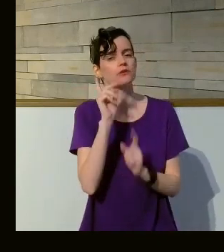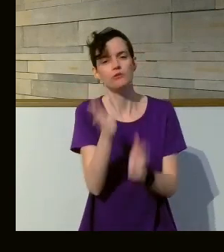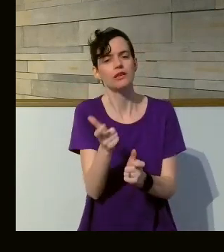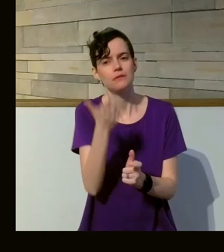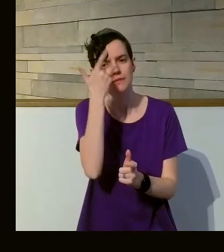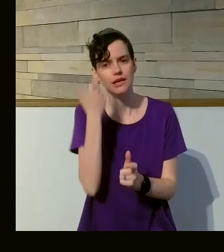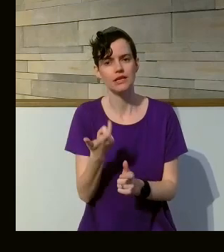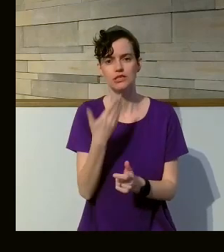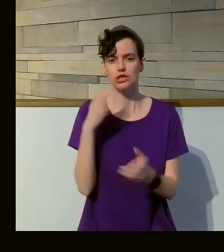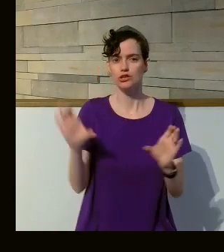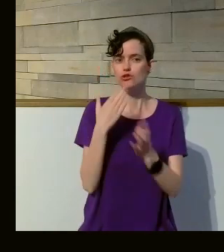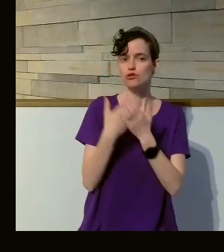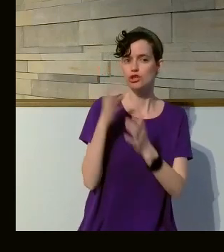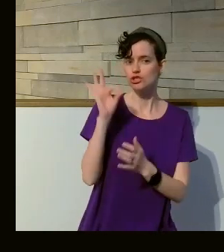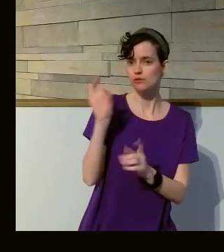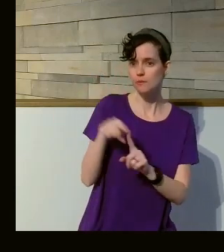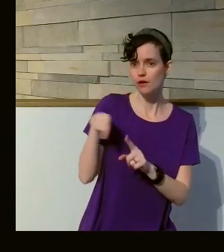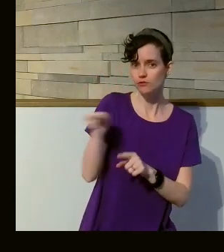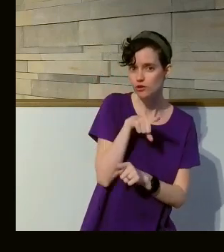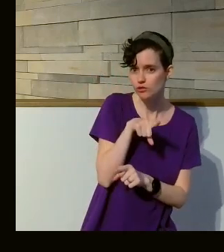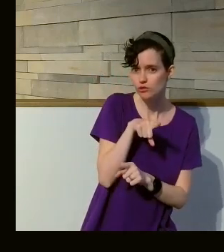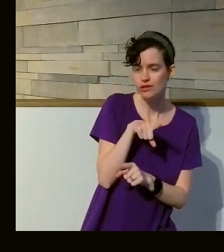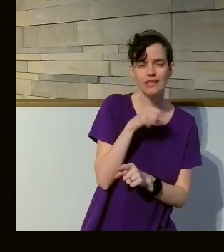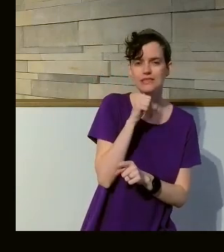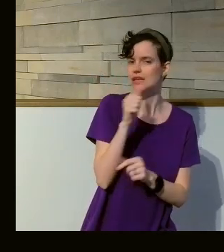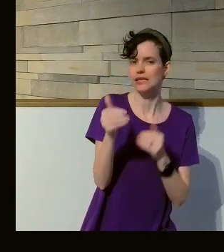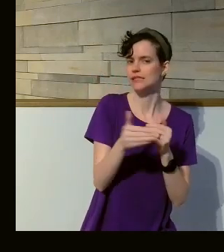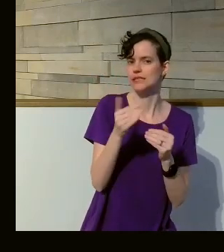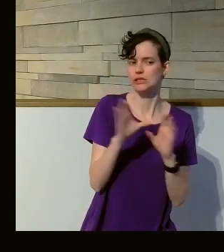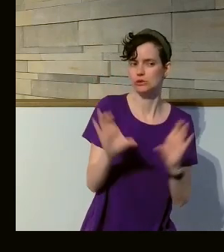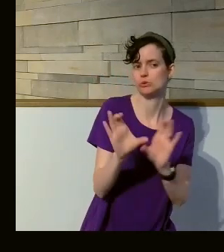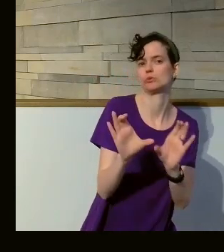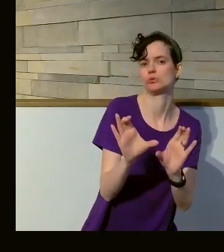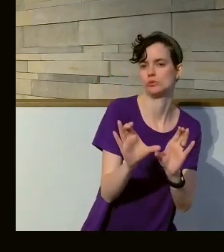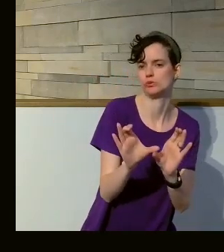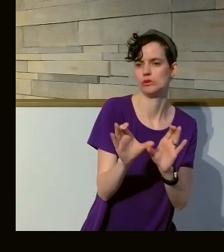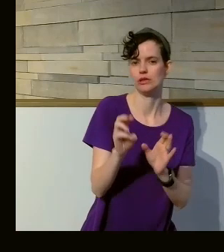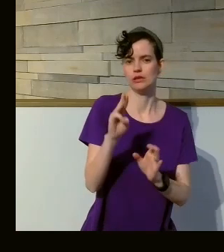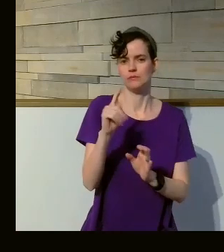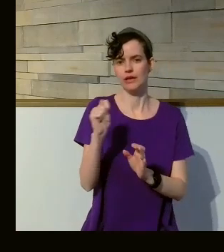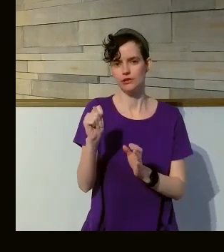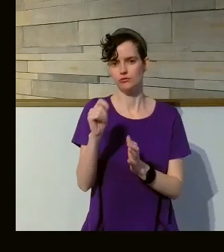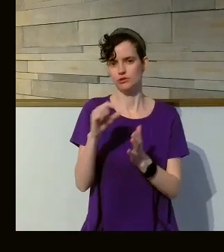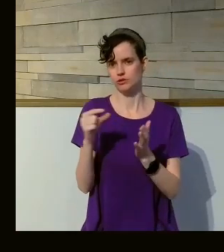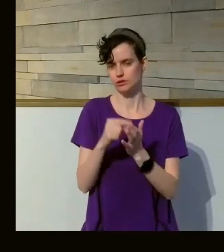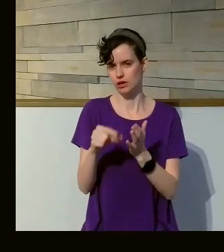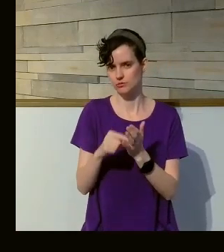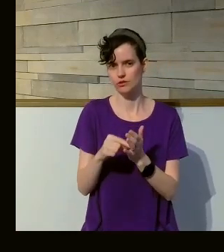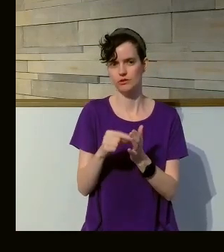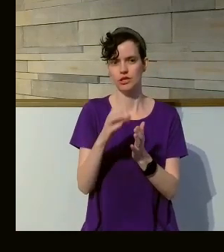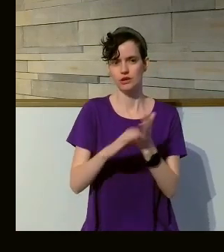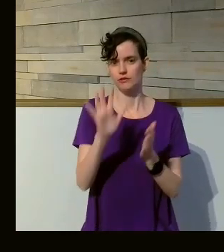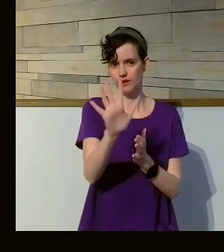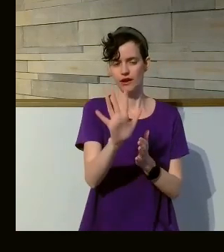because the do-good sermon that I have for you today is not easy to do, all right? In Matthew's Gospel, chapter 5,